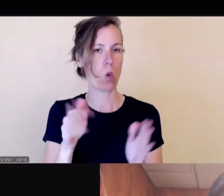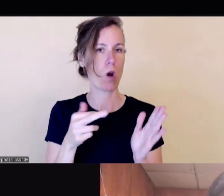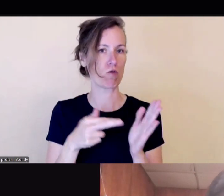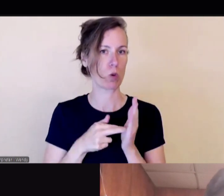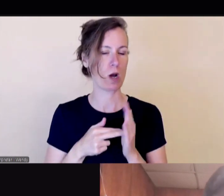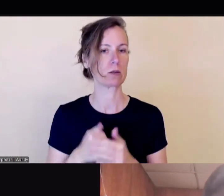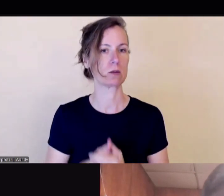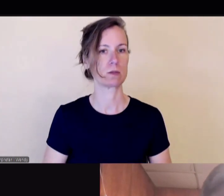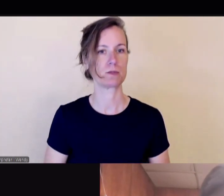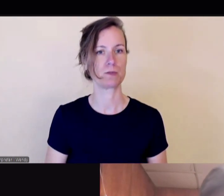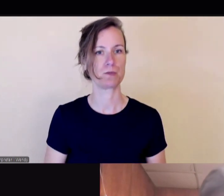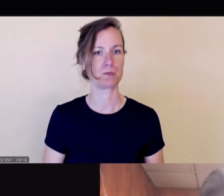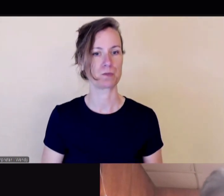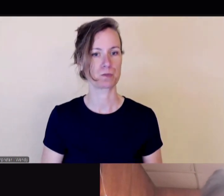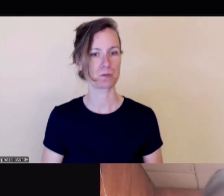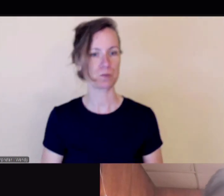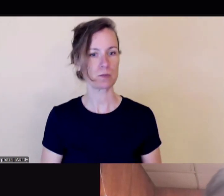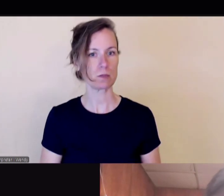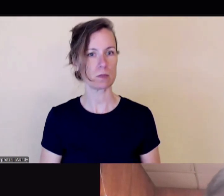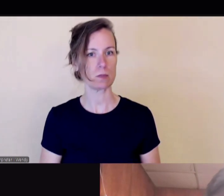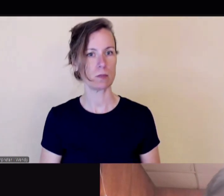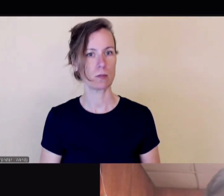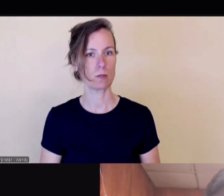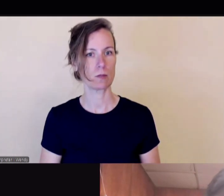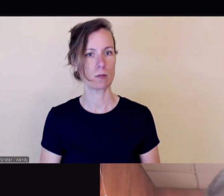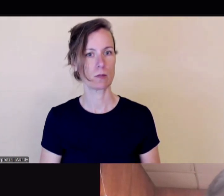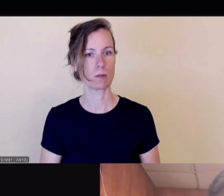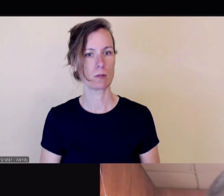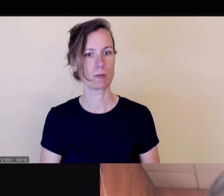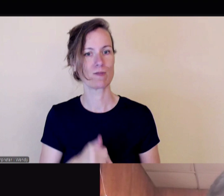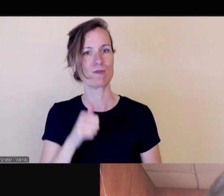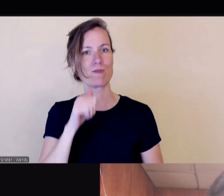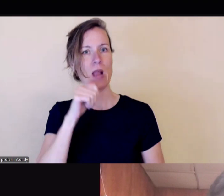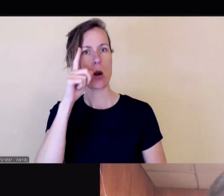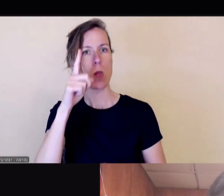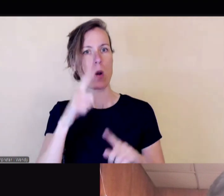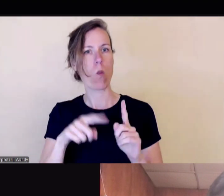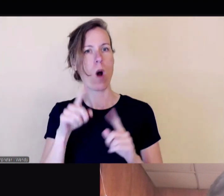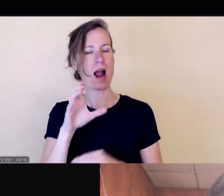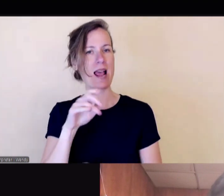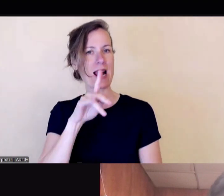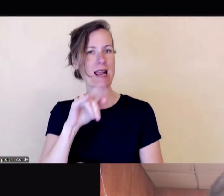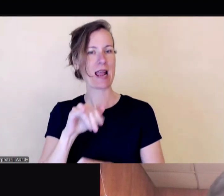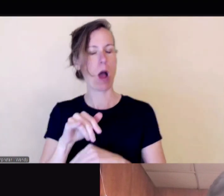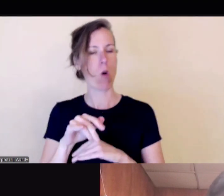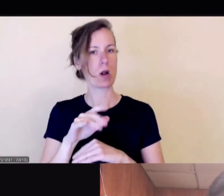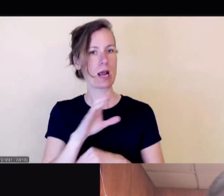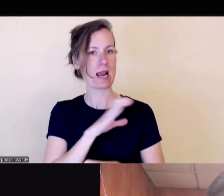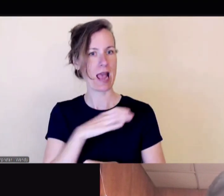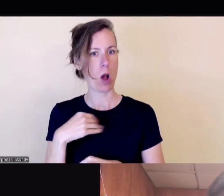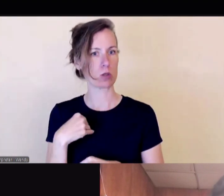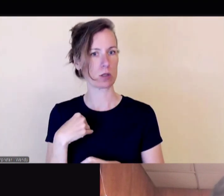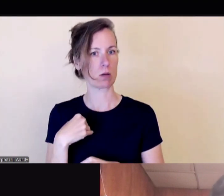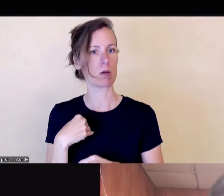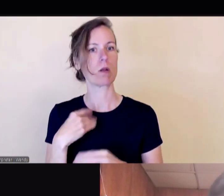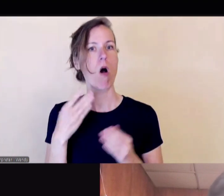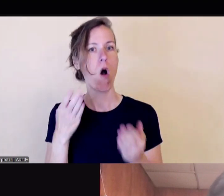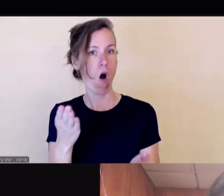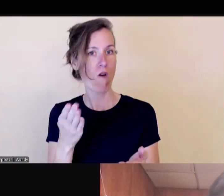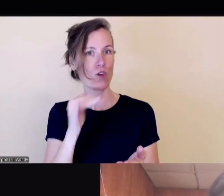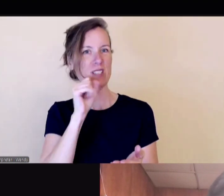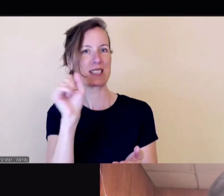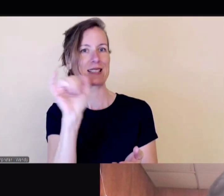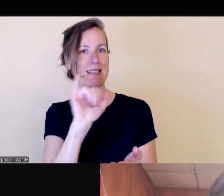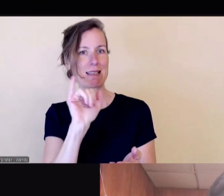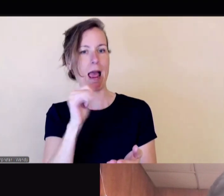as to the best, I don't want to speak out of turn, but I don't think that what county council offers is the same thing that we would be able to offer. Right. So I think if you were to